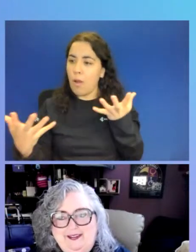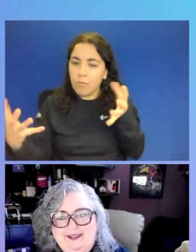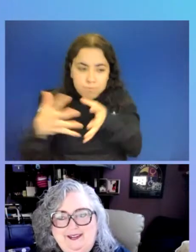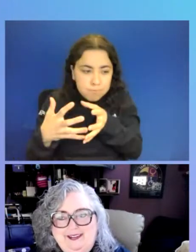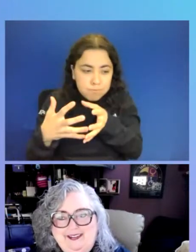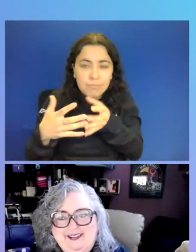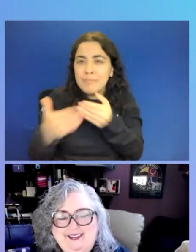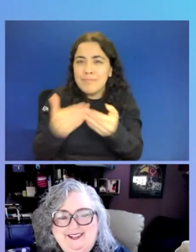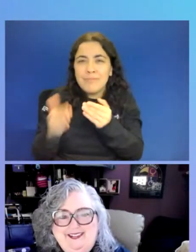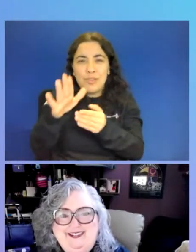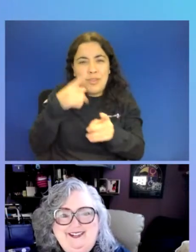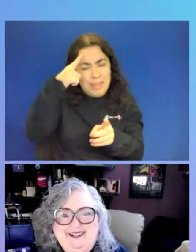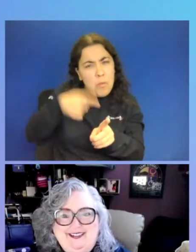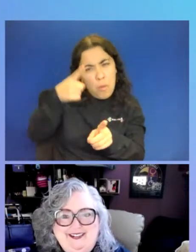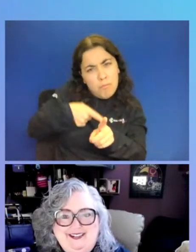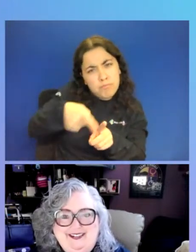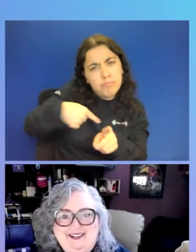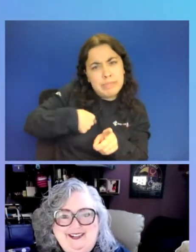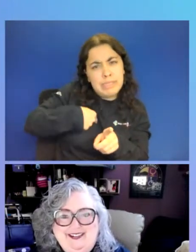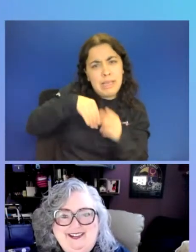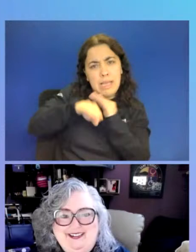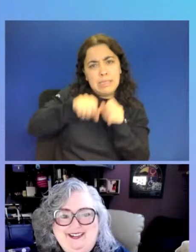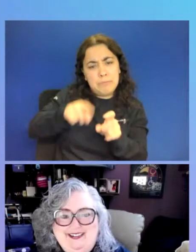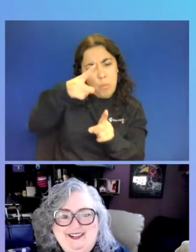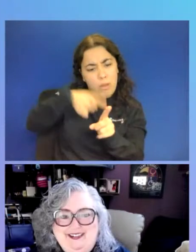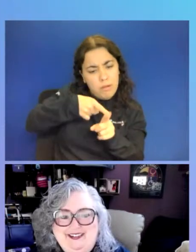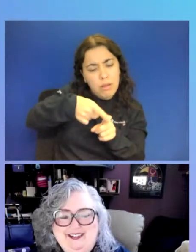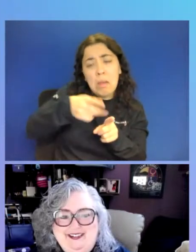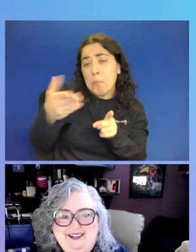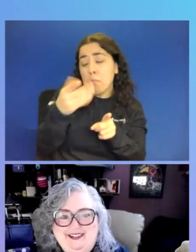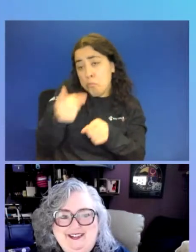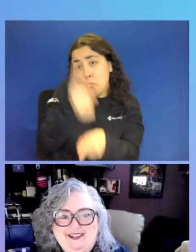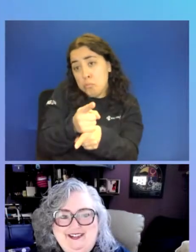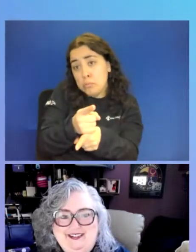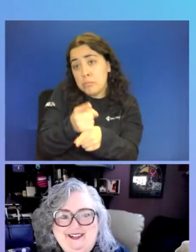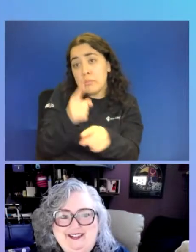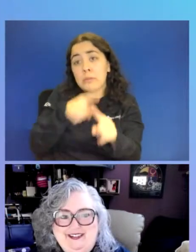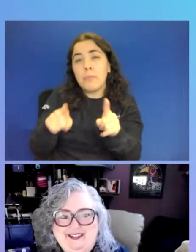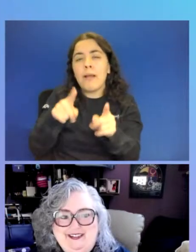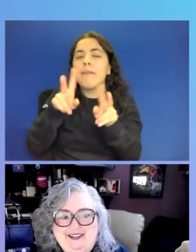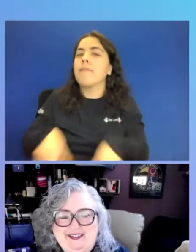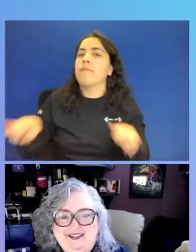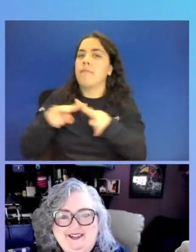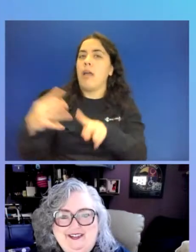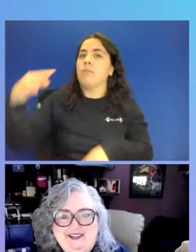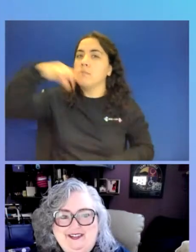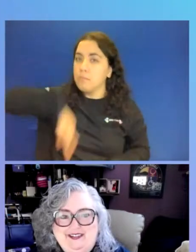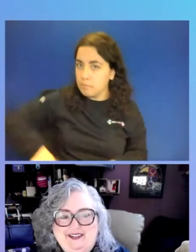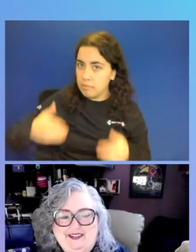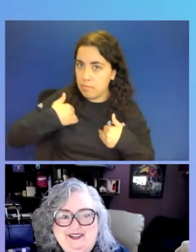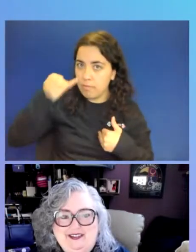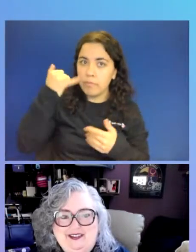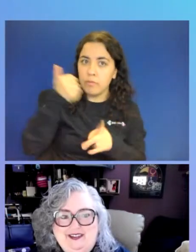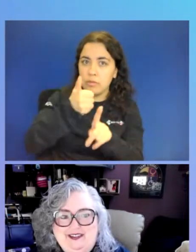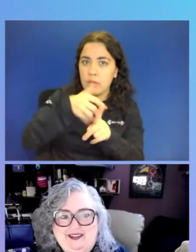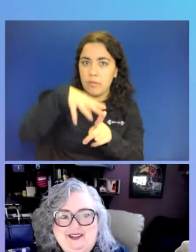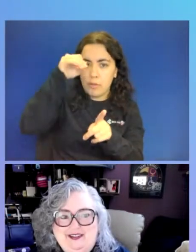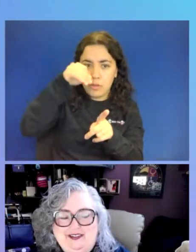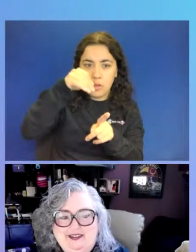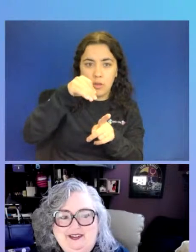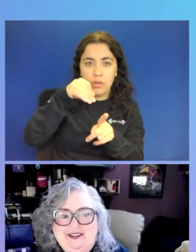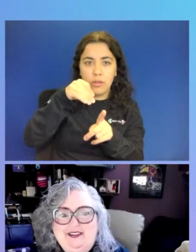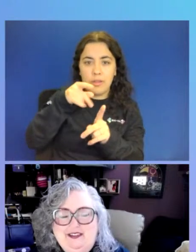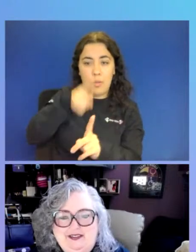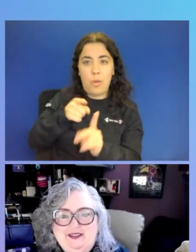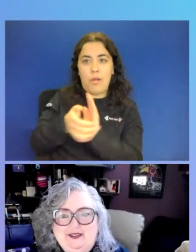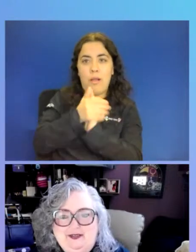area, and you may be right, there is value in the learning side of things to take the core competency